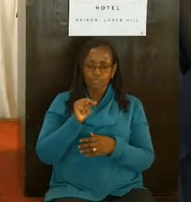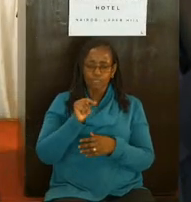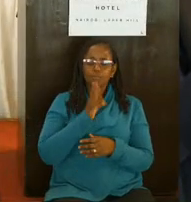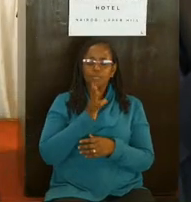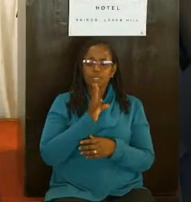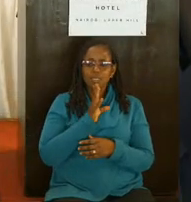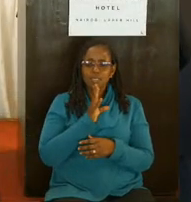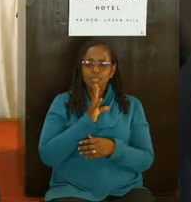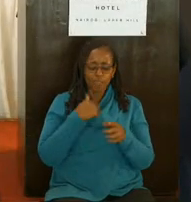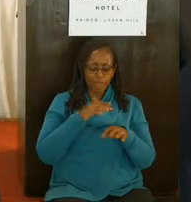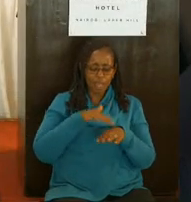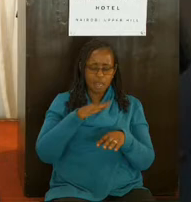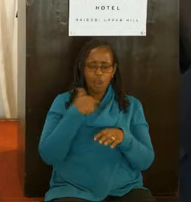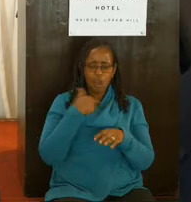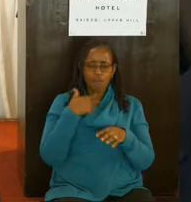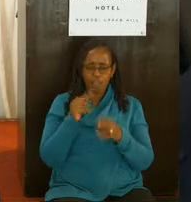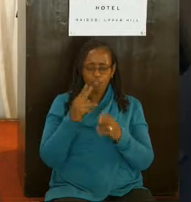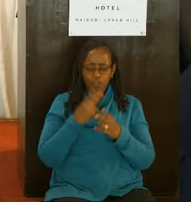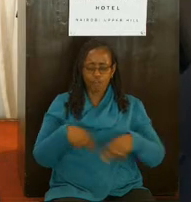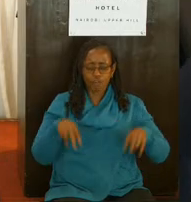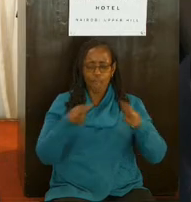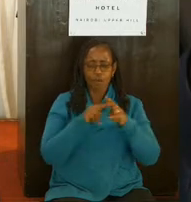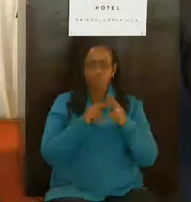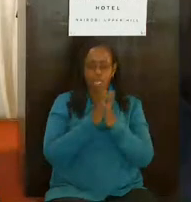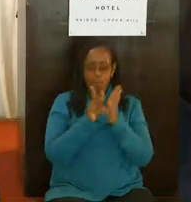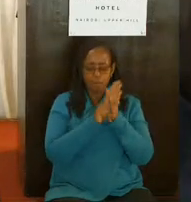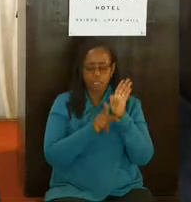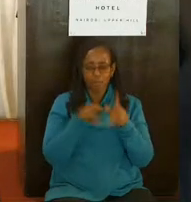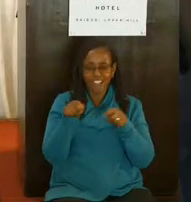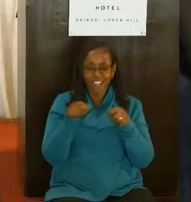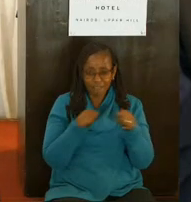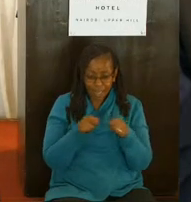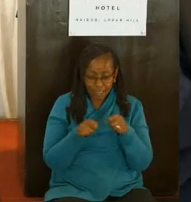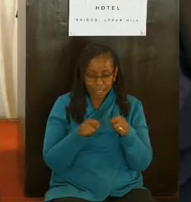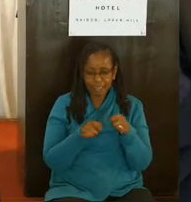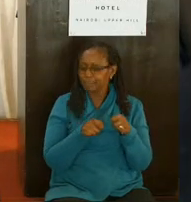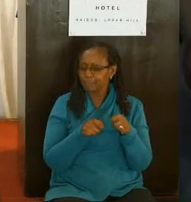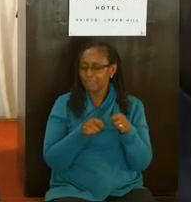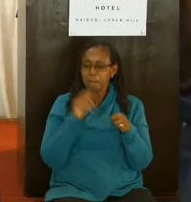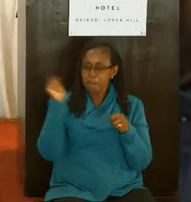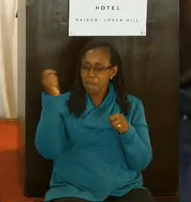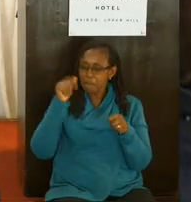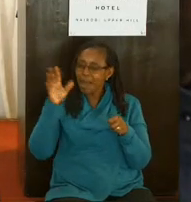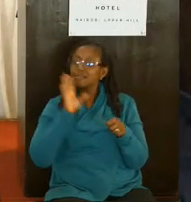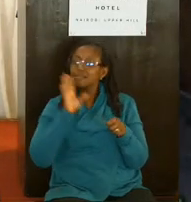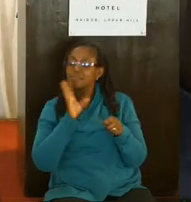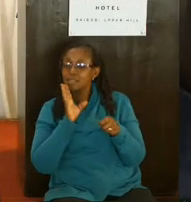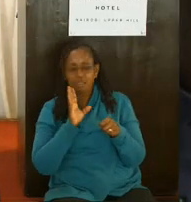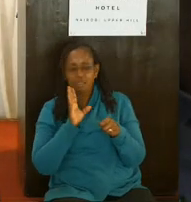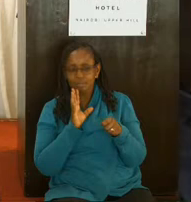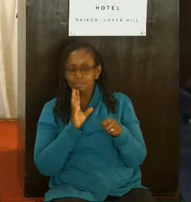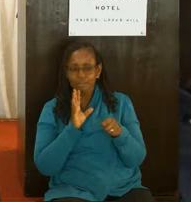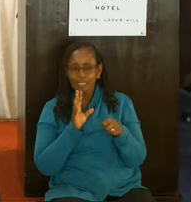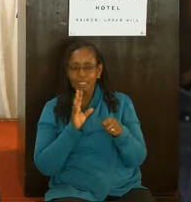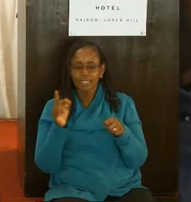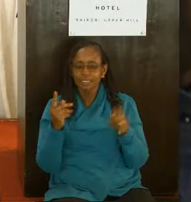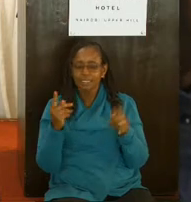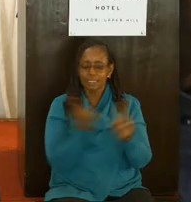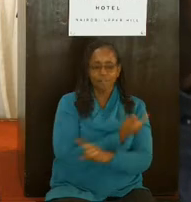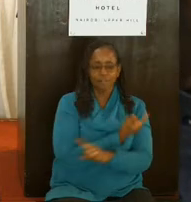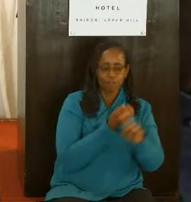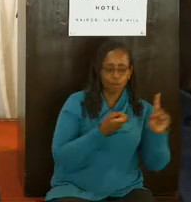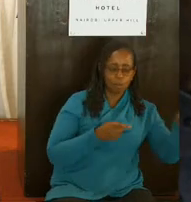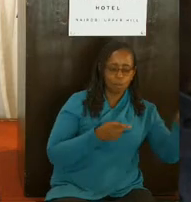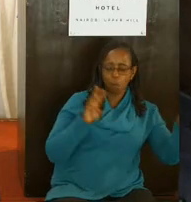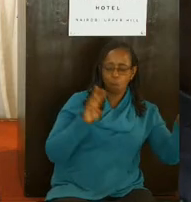governance as well as also practice is not what Mr wafula usually present and that's not